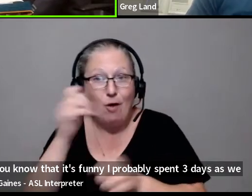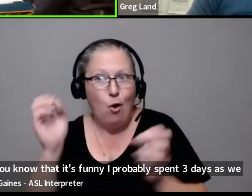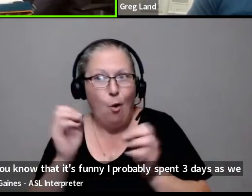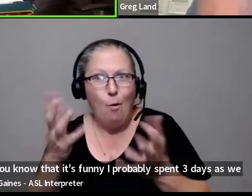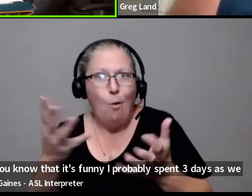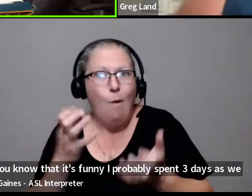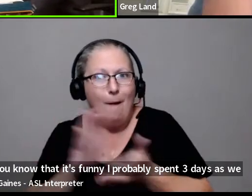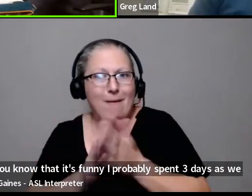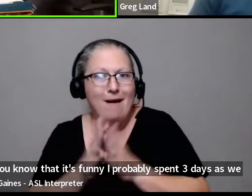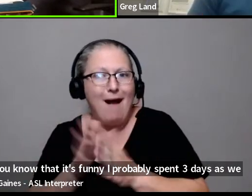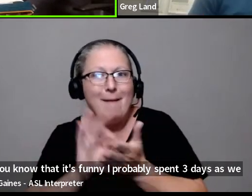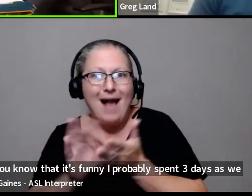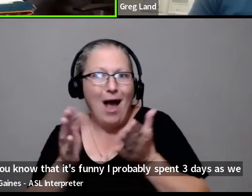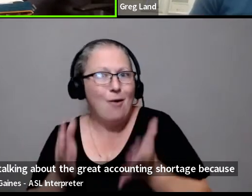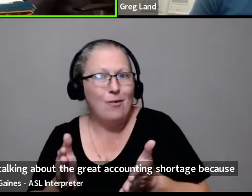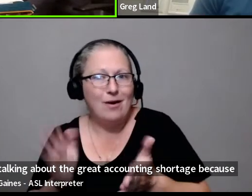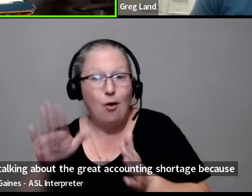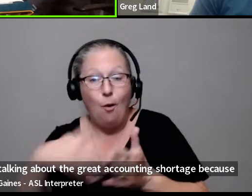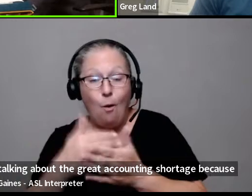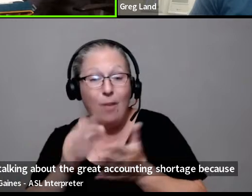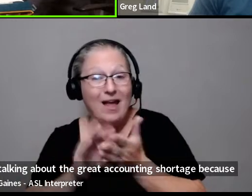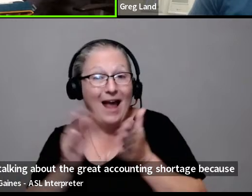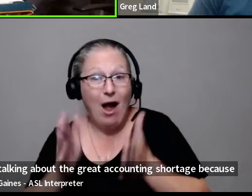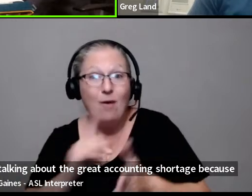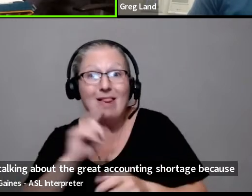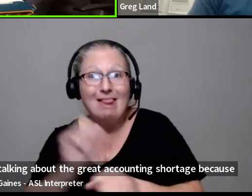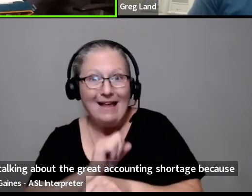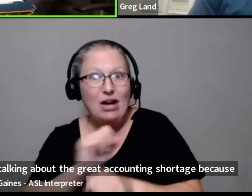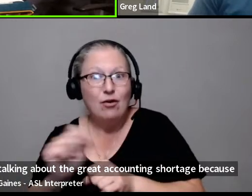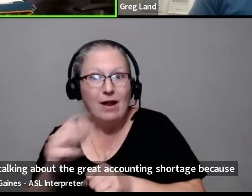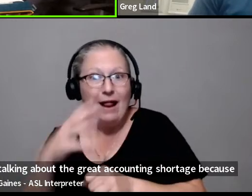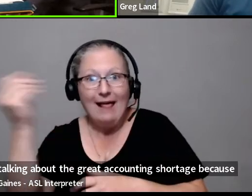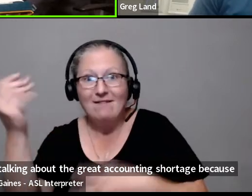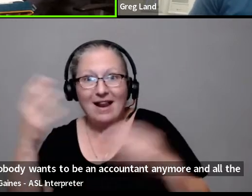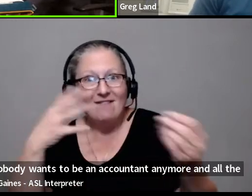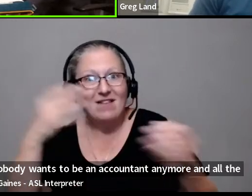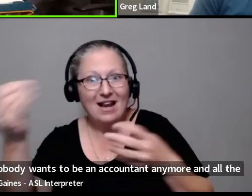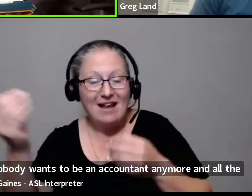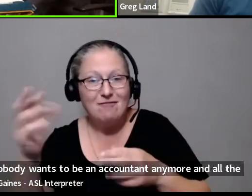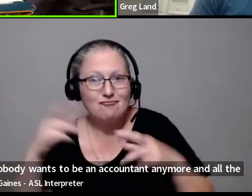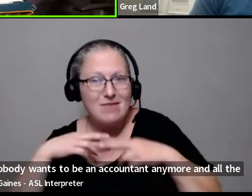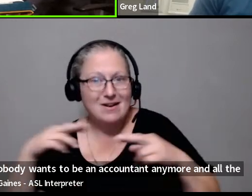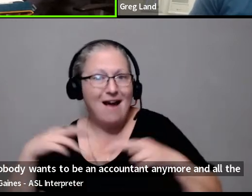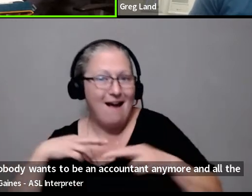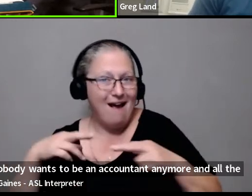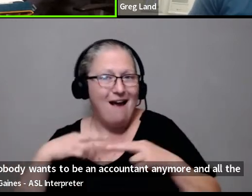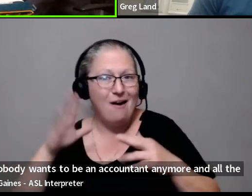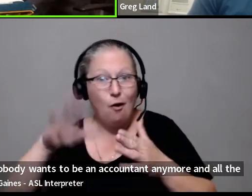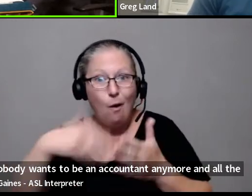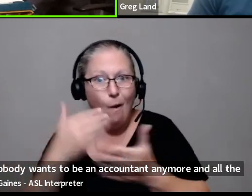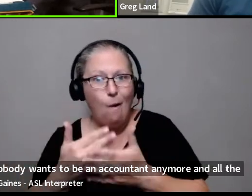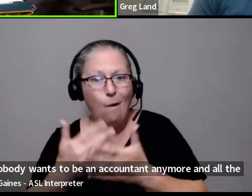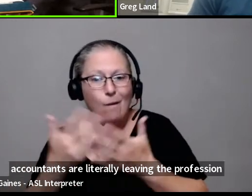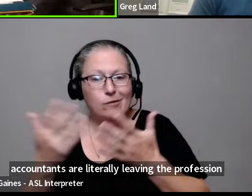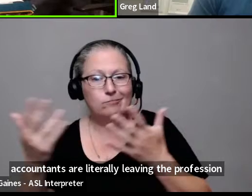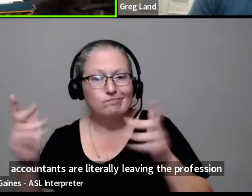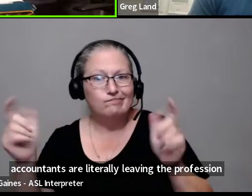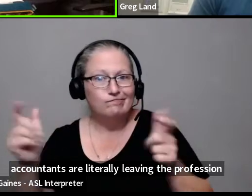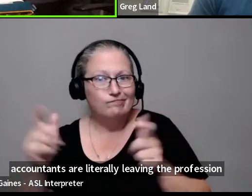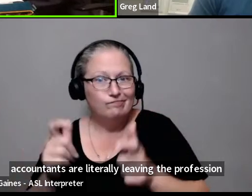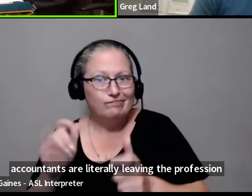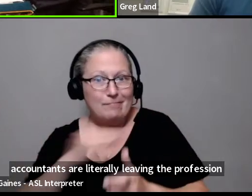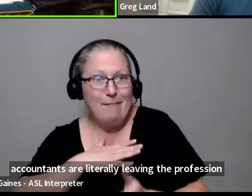anymore. And all the accountants are literally leaving the profession, retiring. They're all kind of like